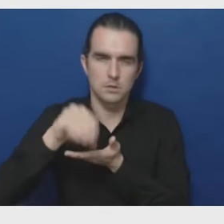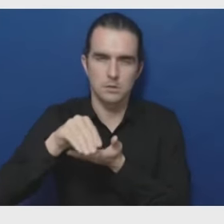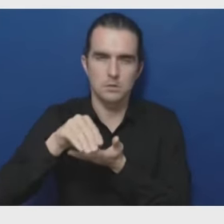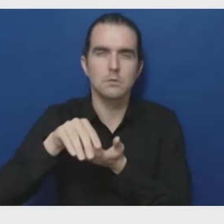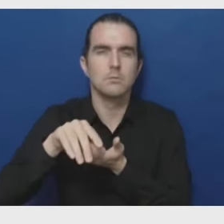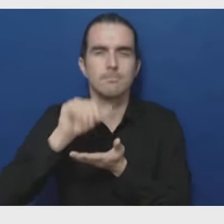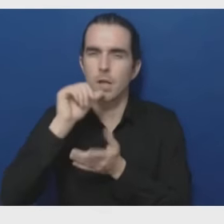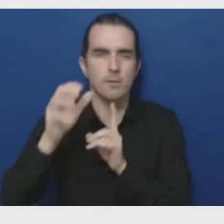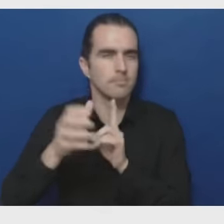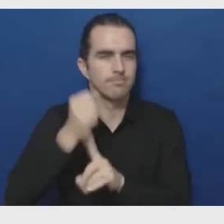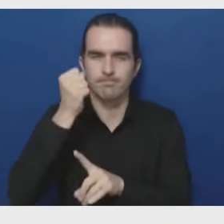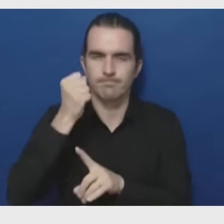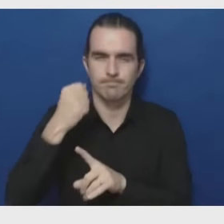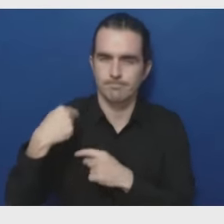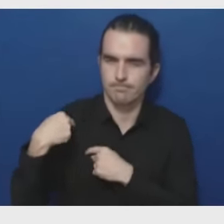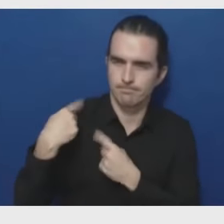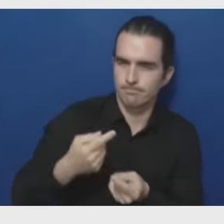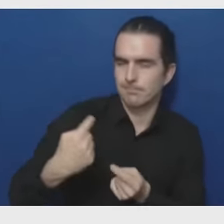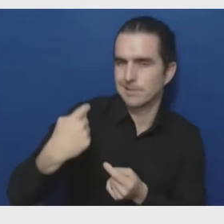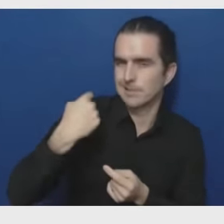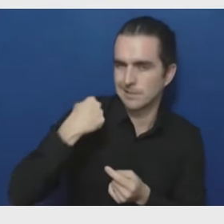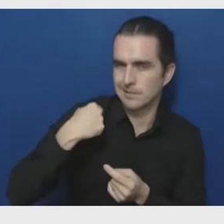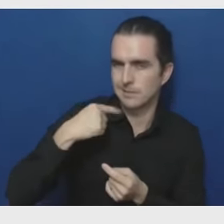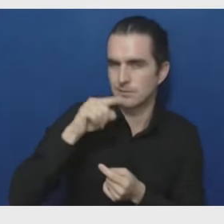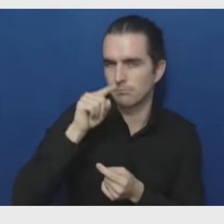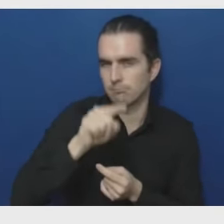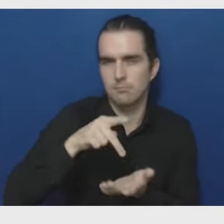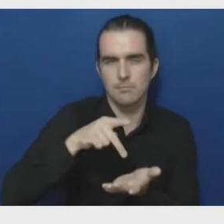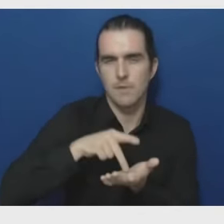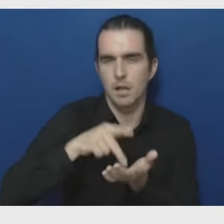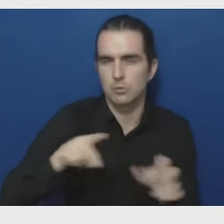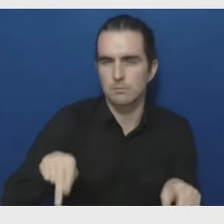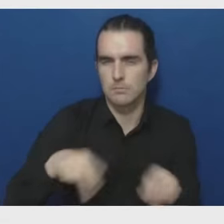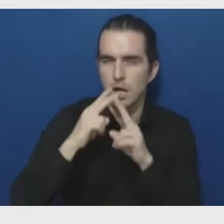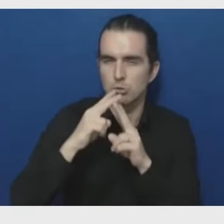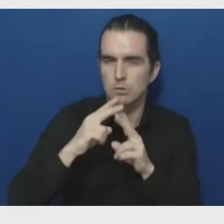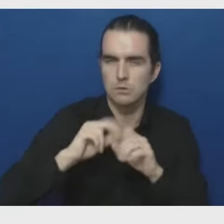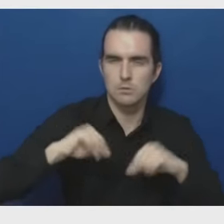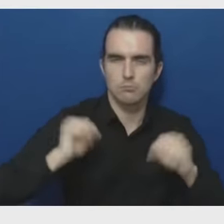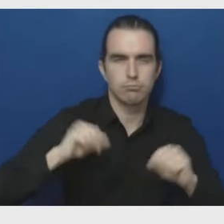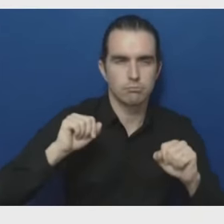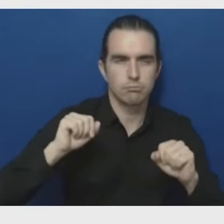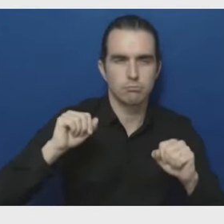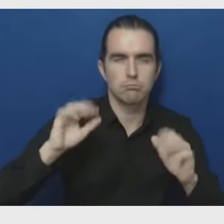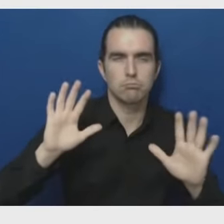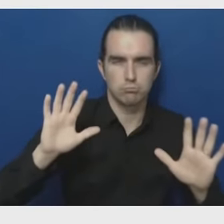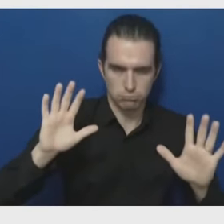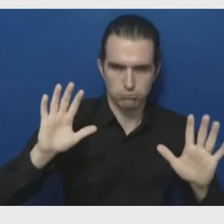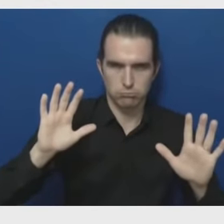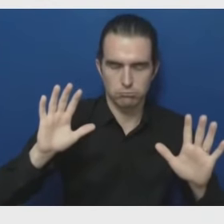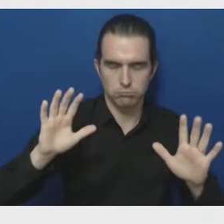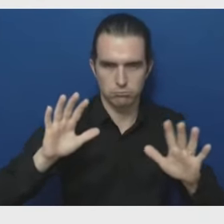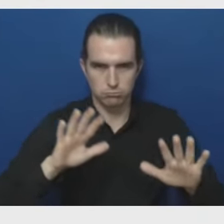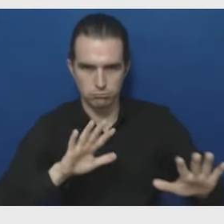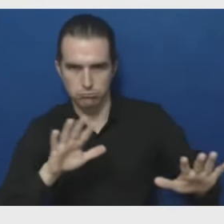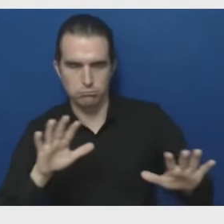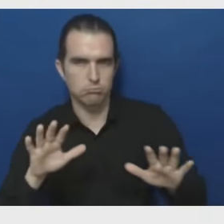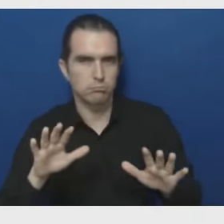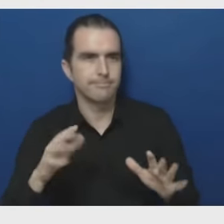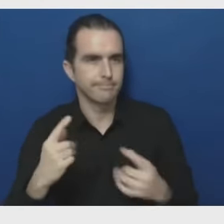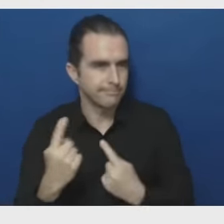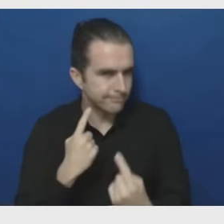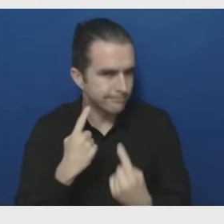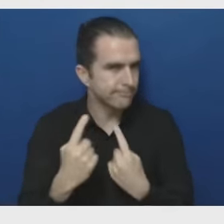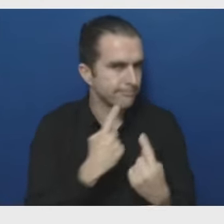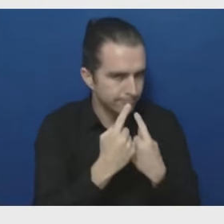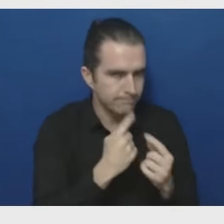future. And of course, generally speaking, we've tried to ensure always that the UN and the states do engage in